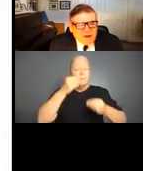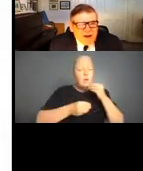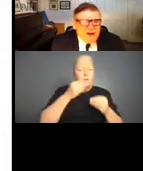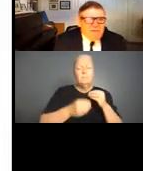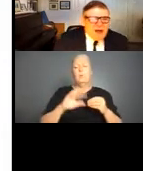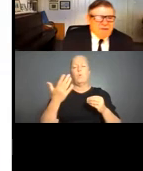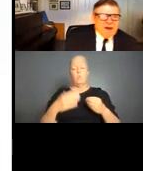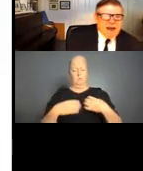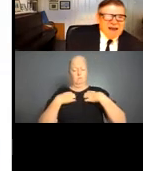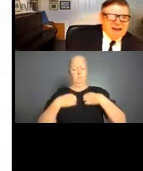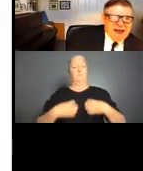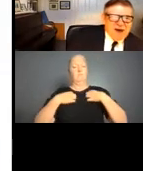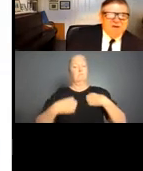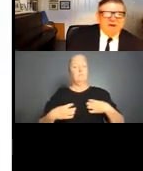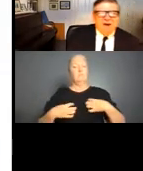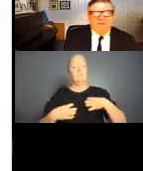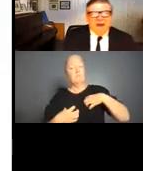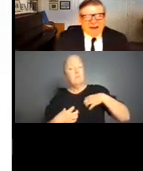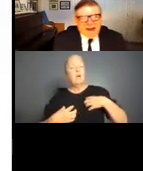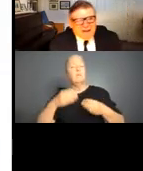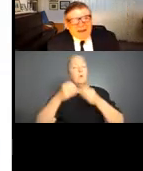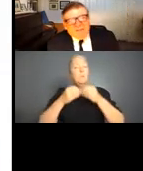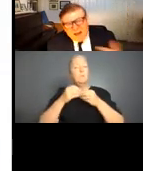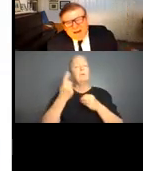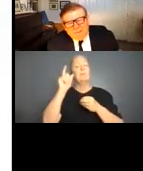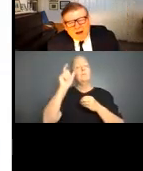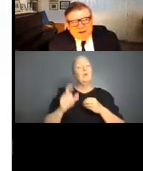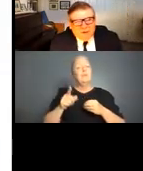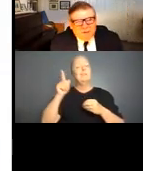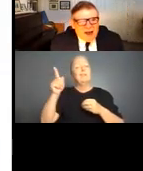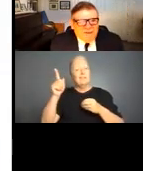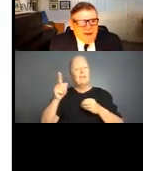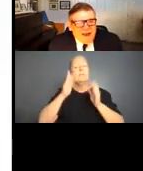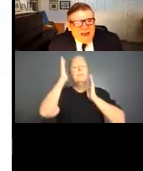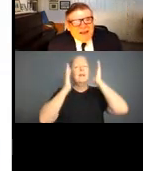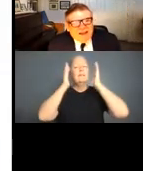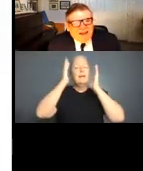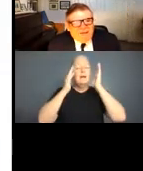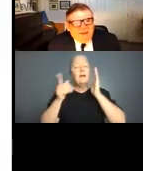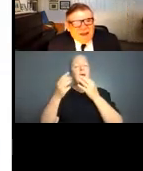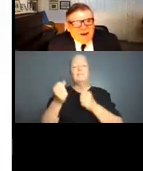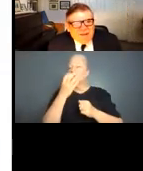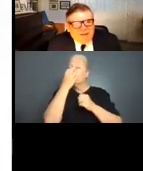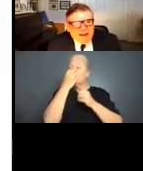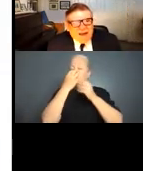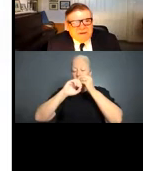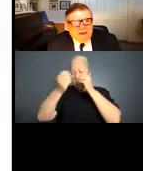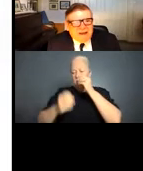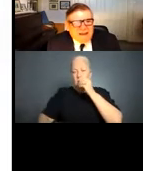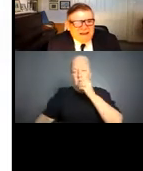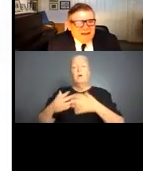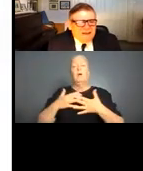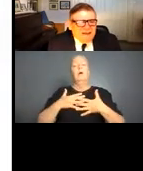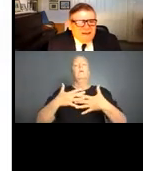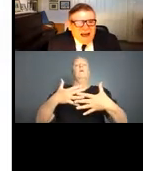We heard a man from Malaysia there who was on a ventilator as part of his normal life, is that if he got infected, it was a